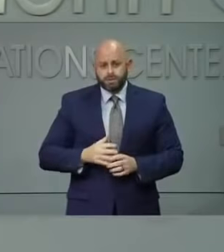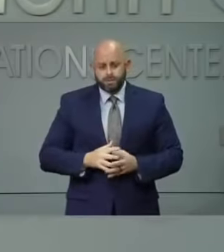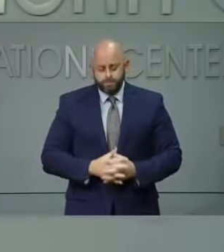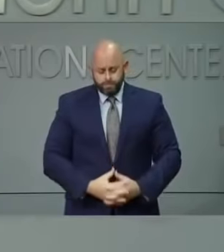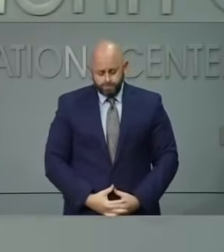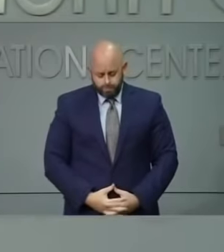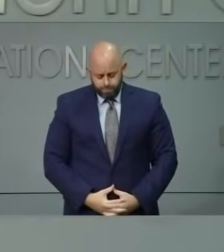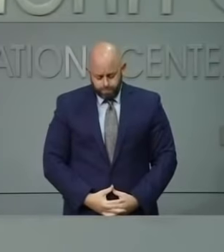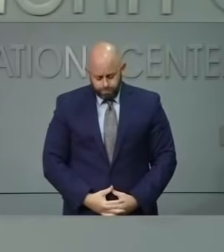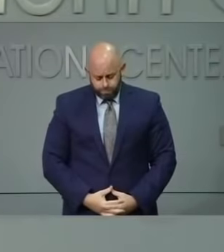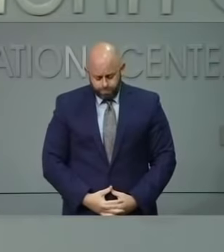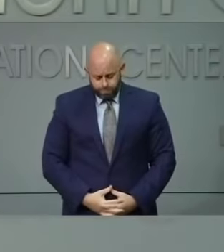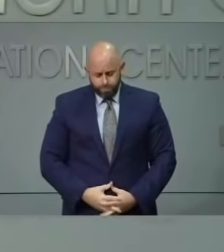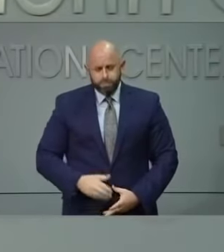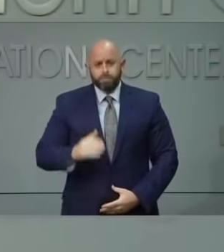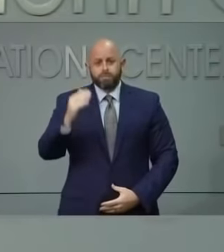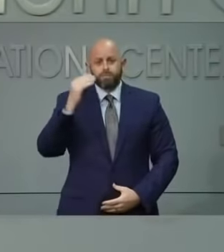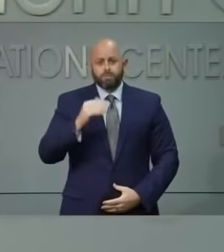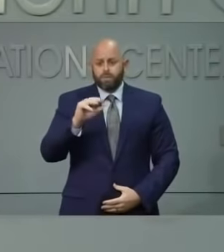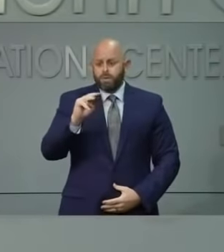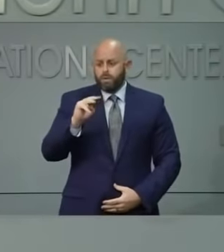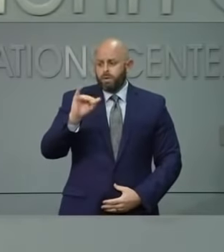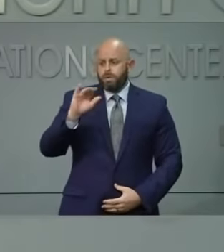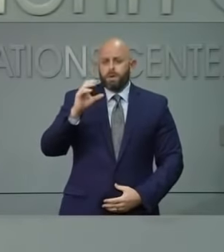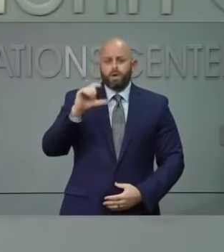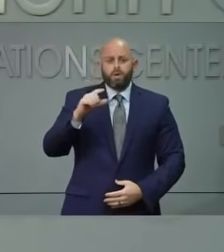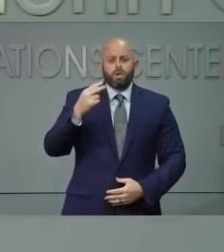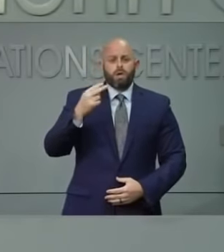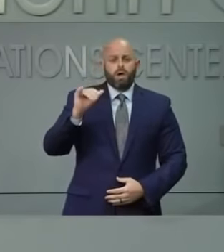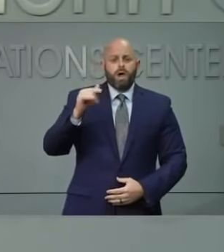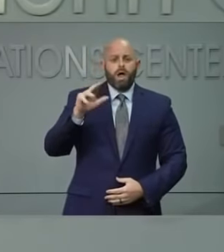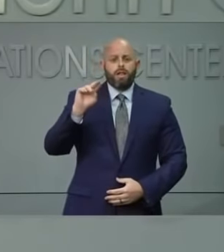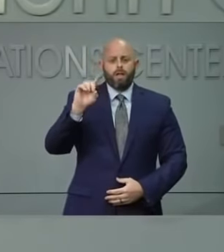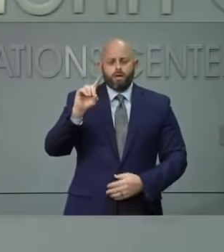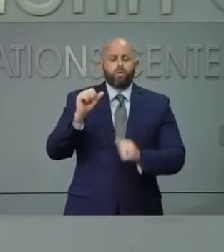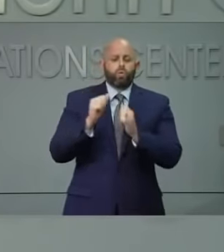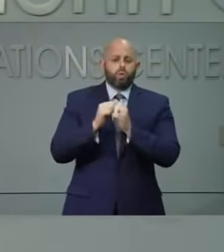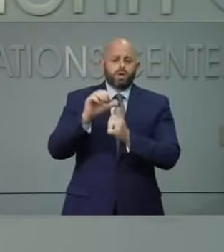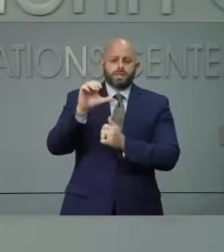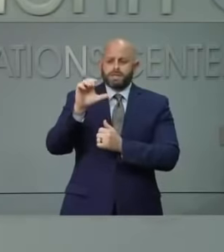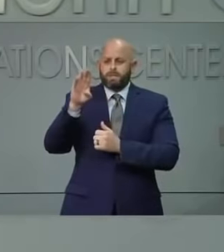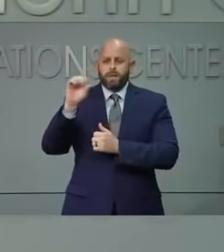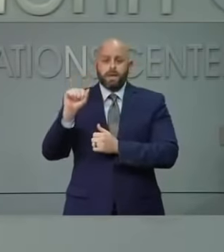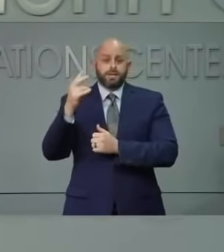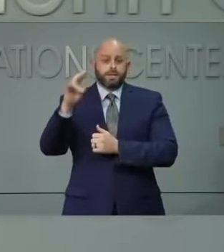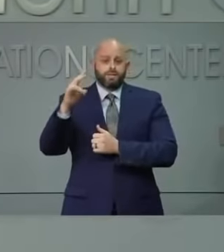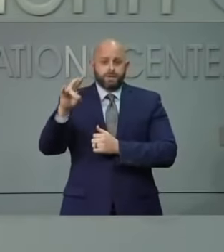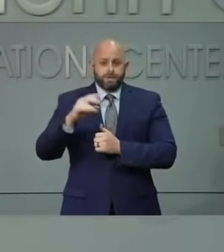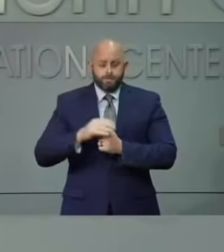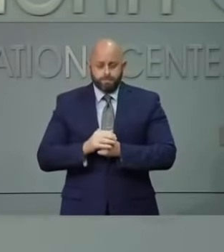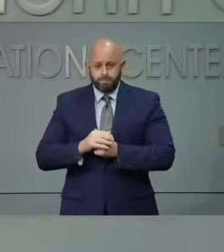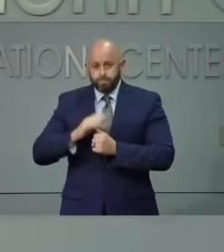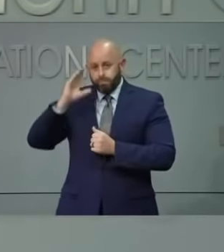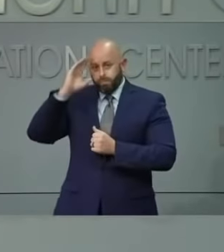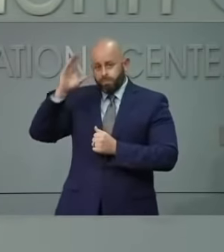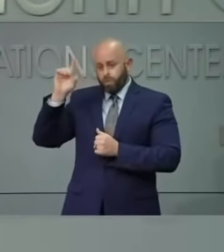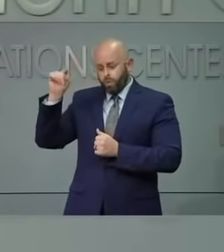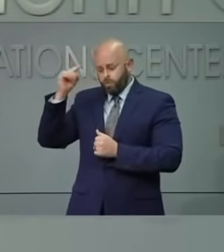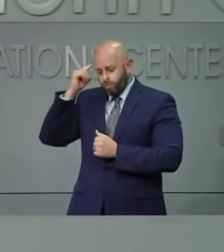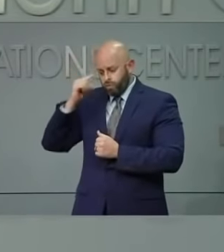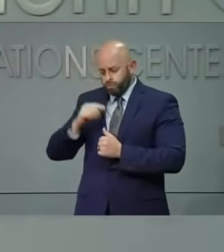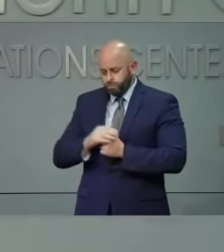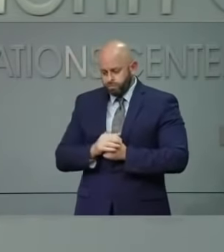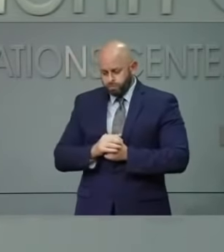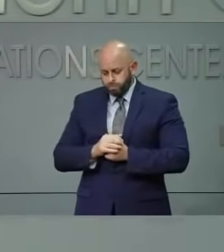Our next question is from Michael Hyland with CBS 17. Hi, Governor. This is Michael Hyland from CBS 17. I want to ask